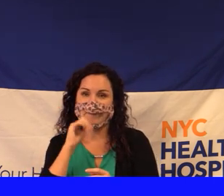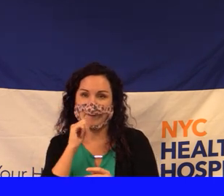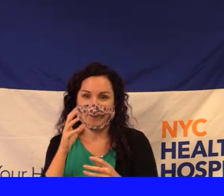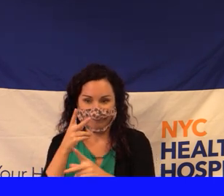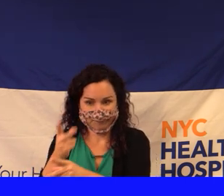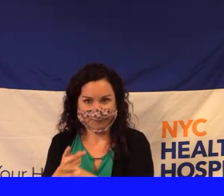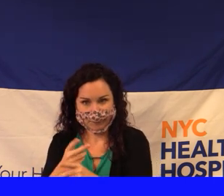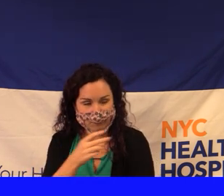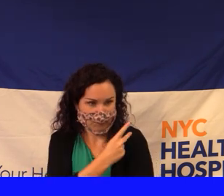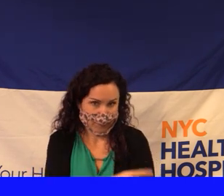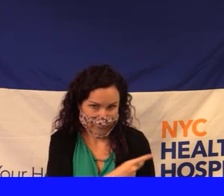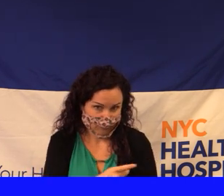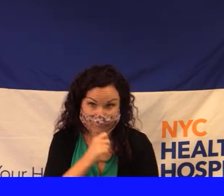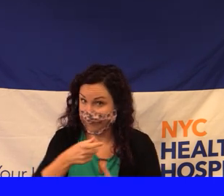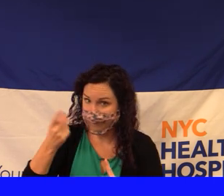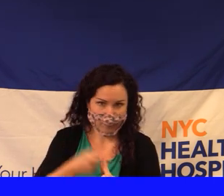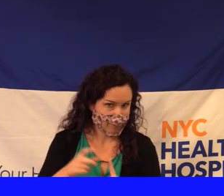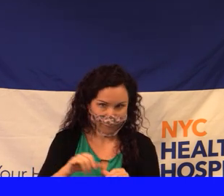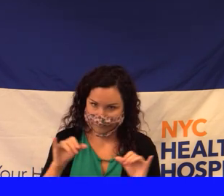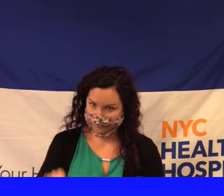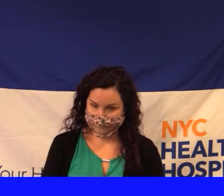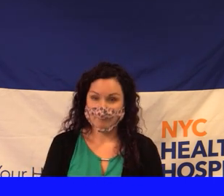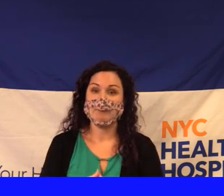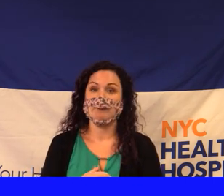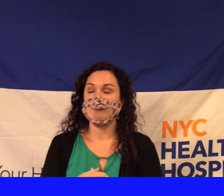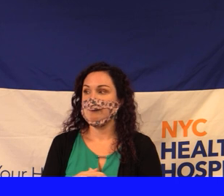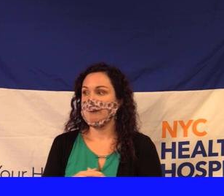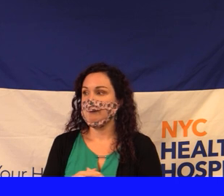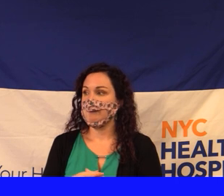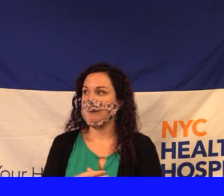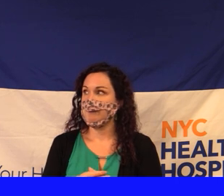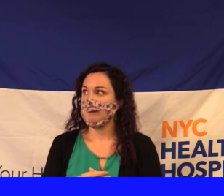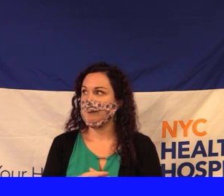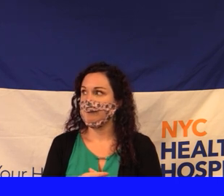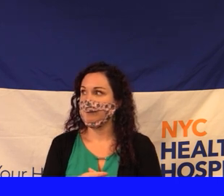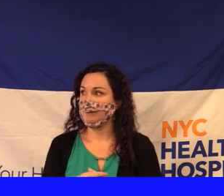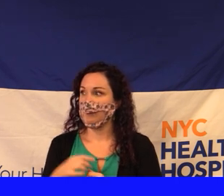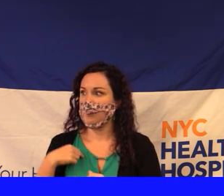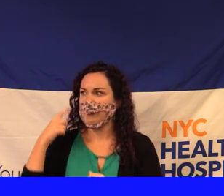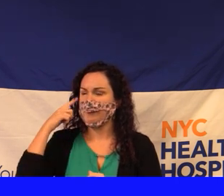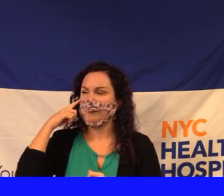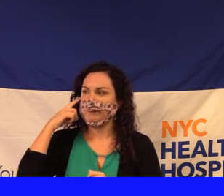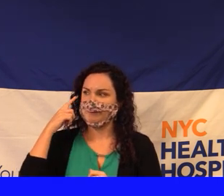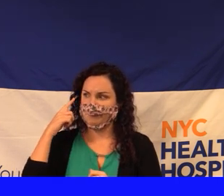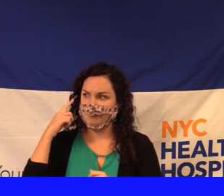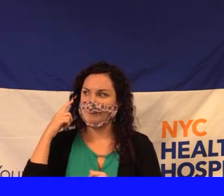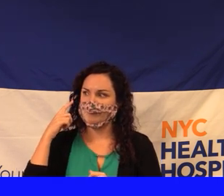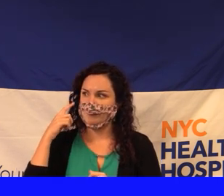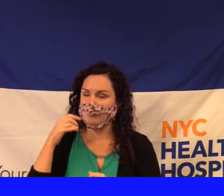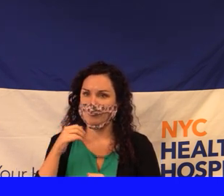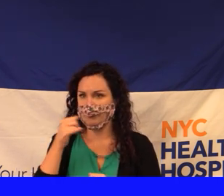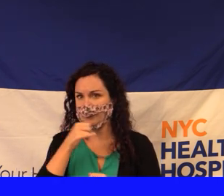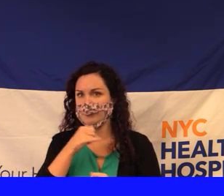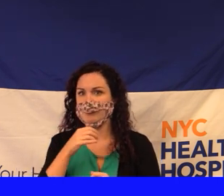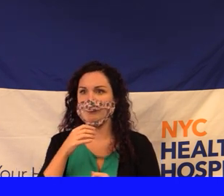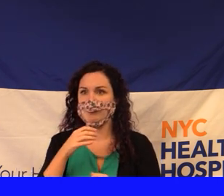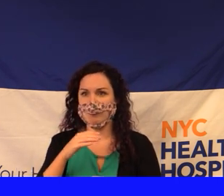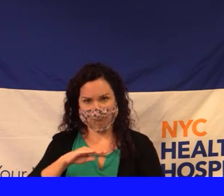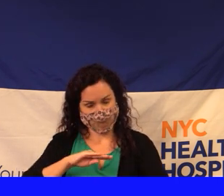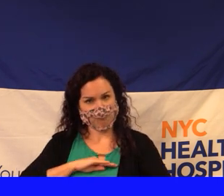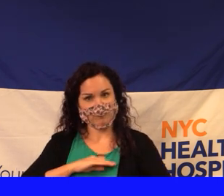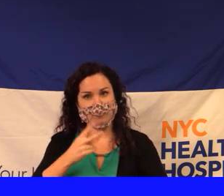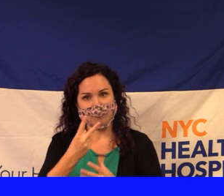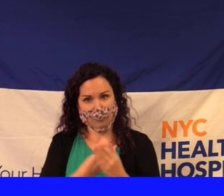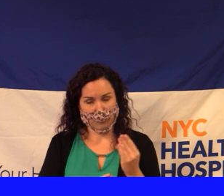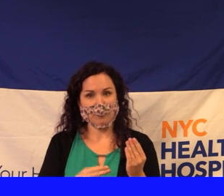now automated. So this is really at the press of a couple of buttons. So we think this is going to be extremely, you know, pleasing